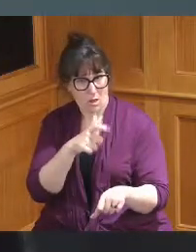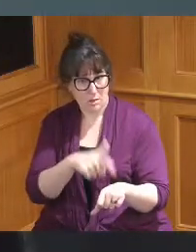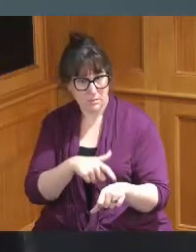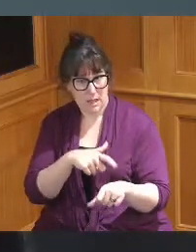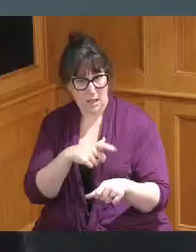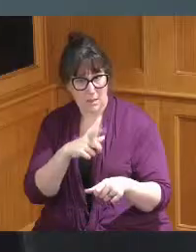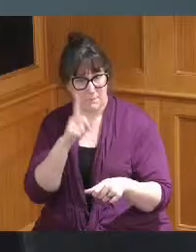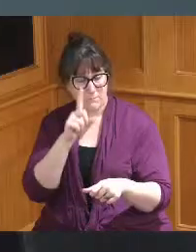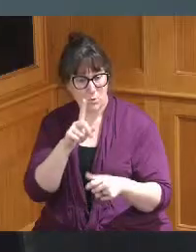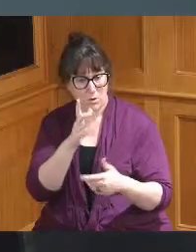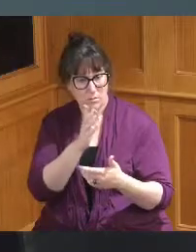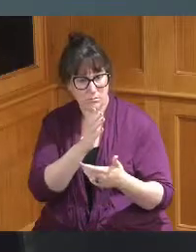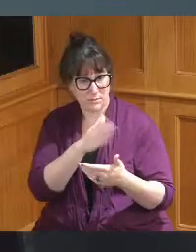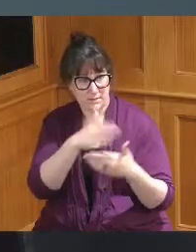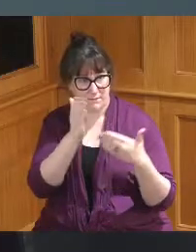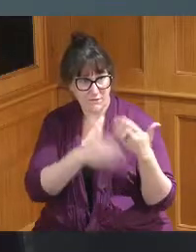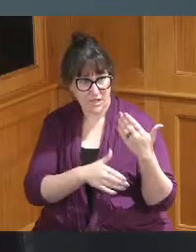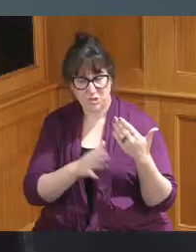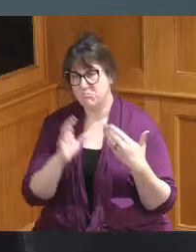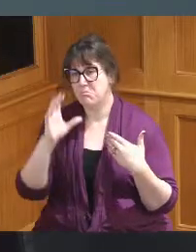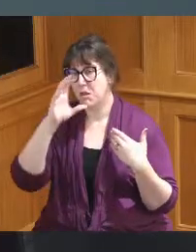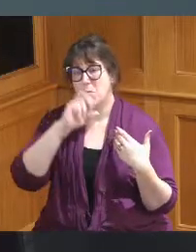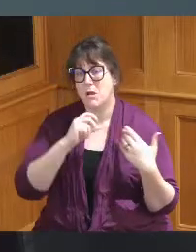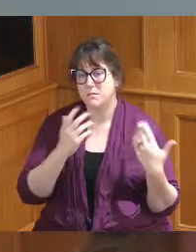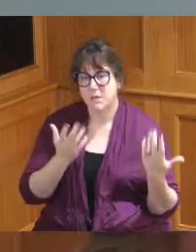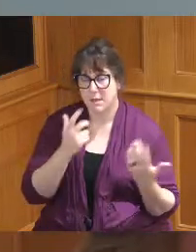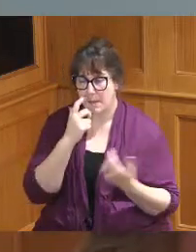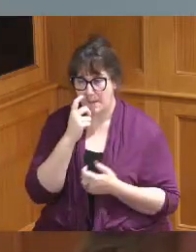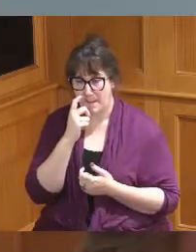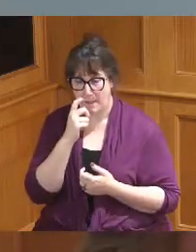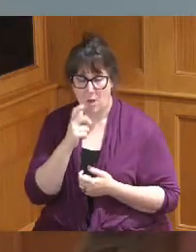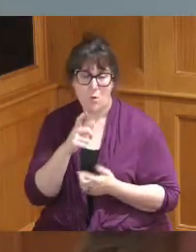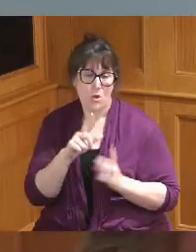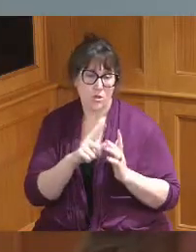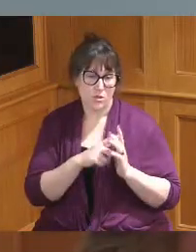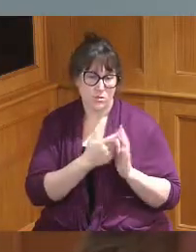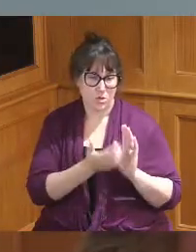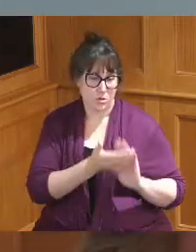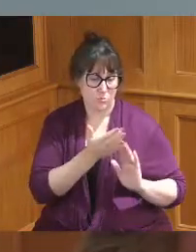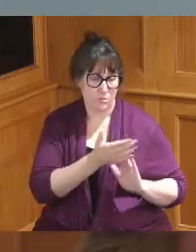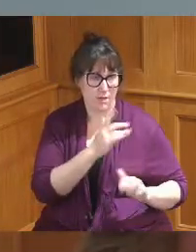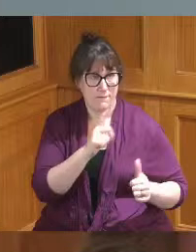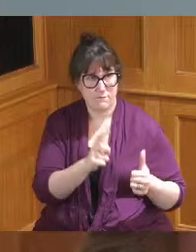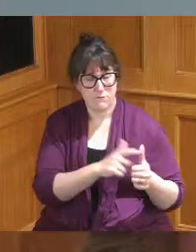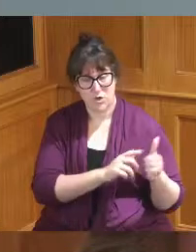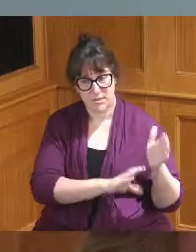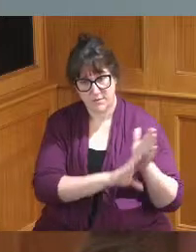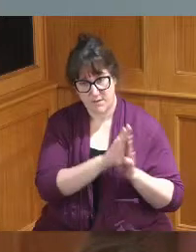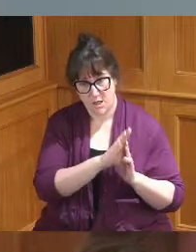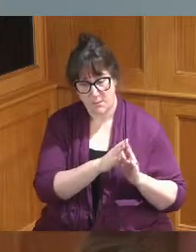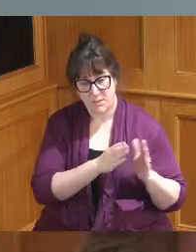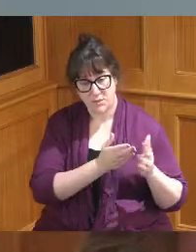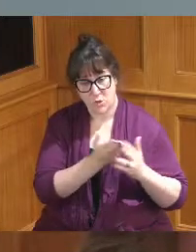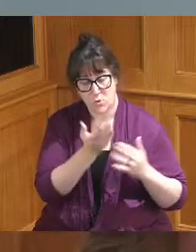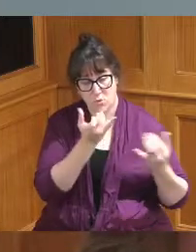areas to complete, approximately? Well, they are running their very first developments through right now. So they had a development